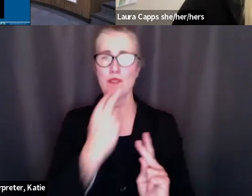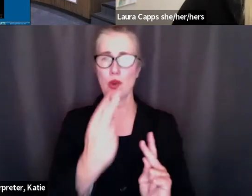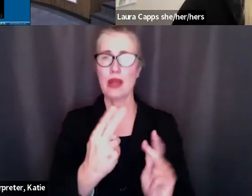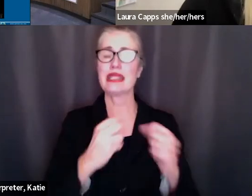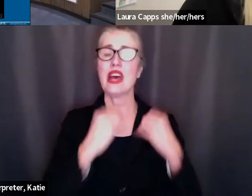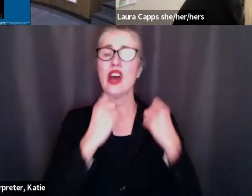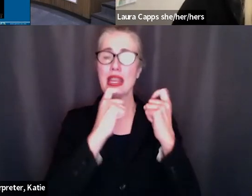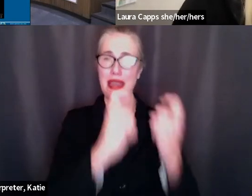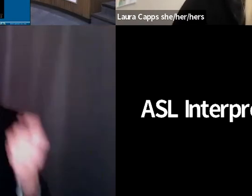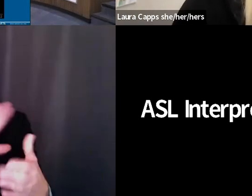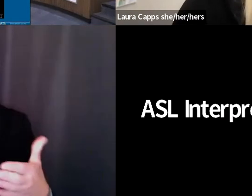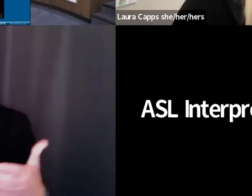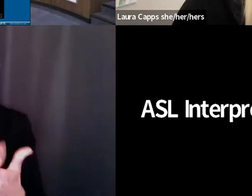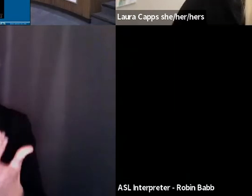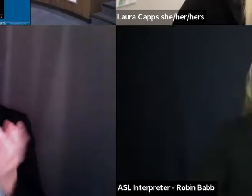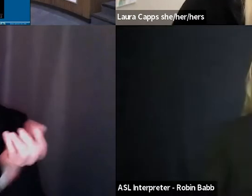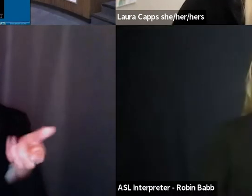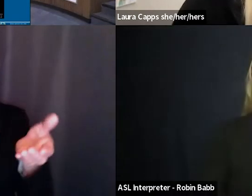hello